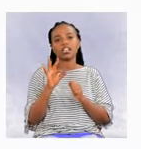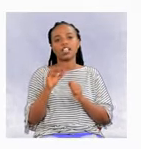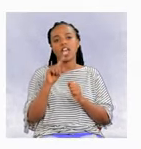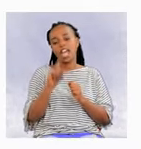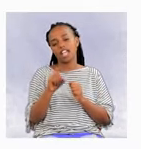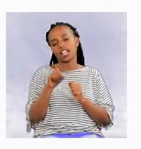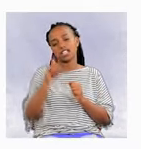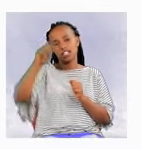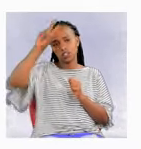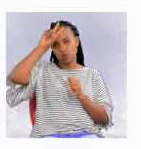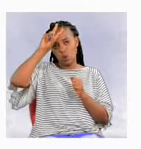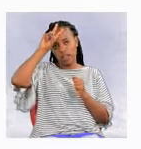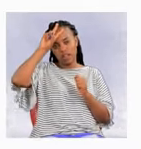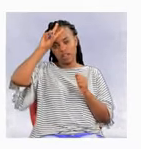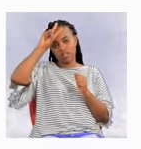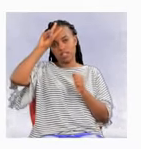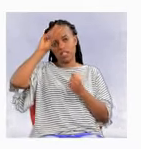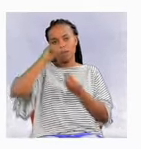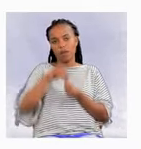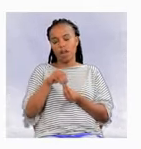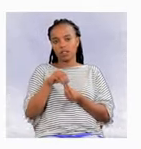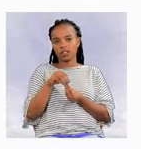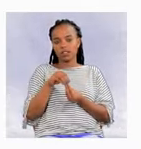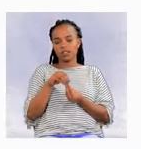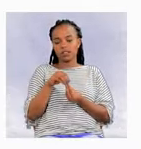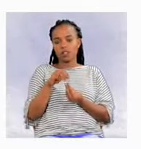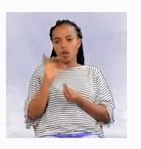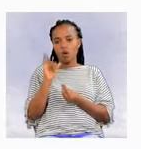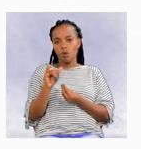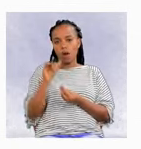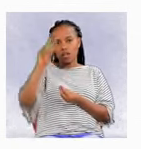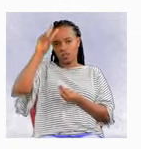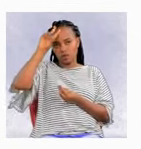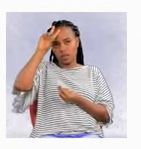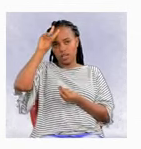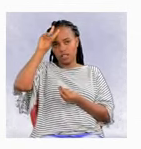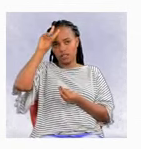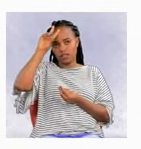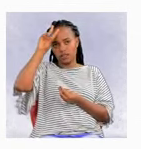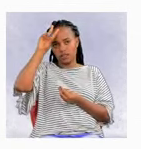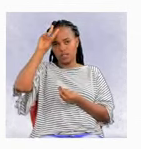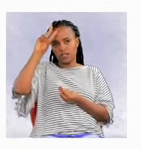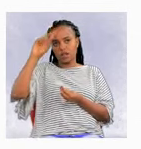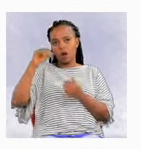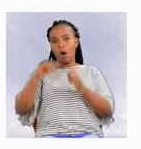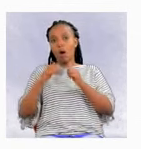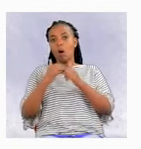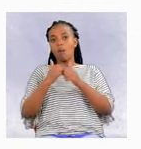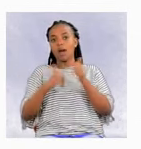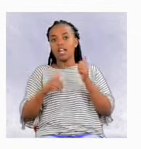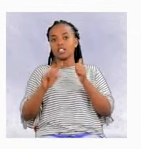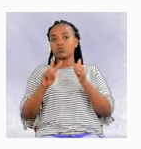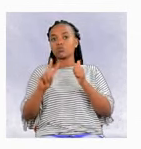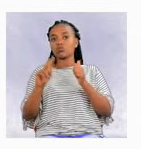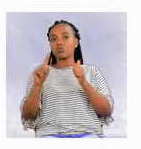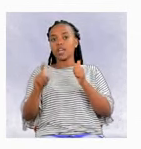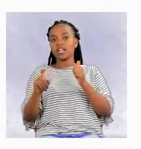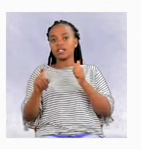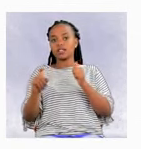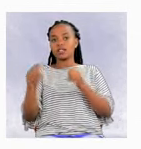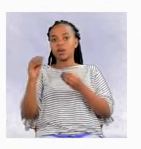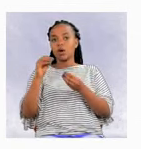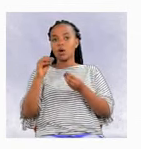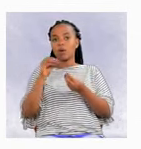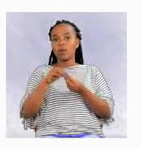x squared plus y squared minus 2x